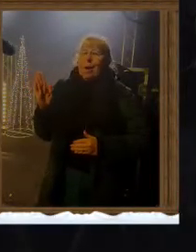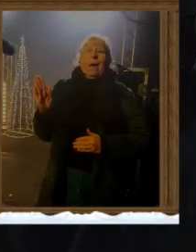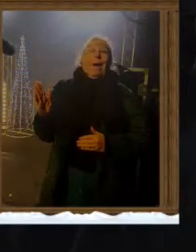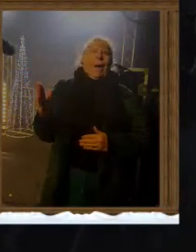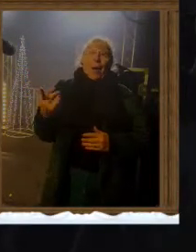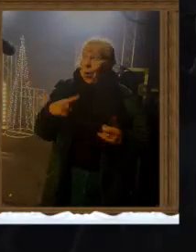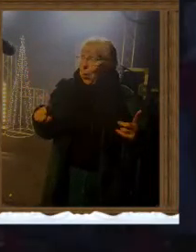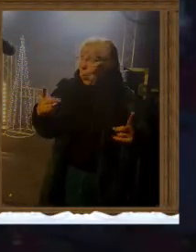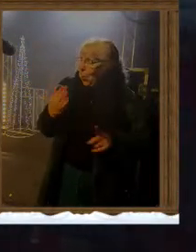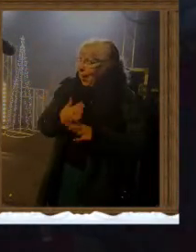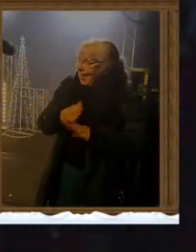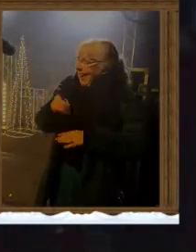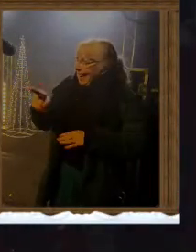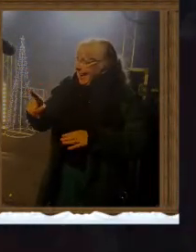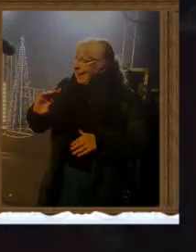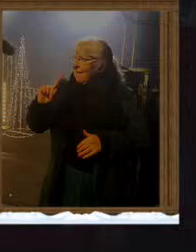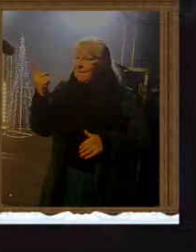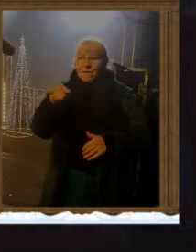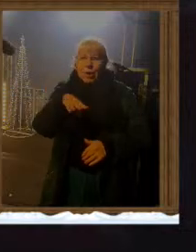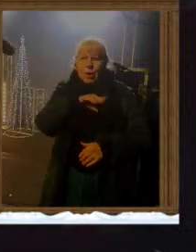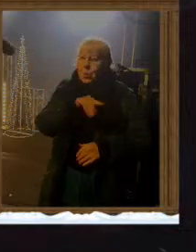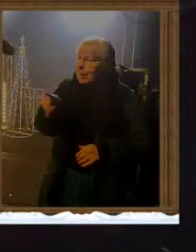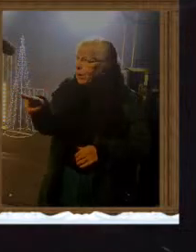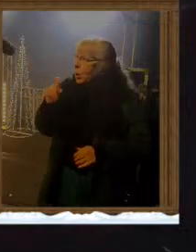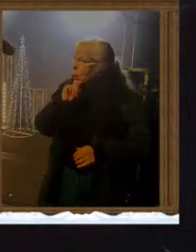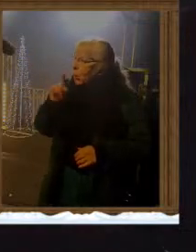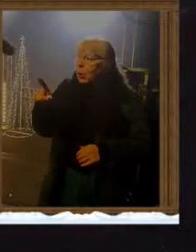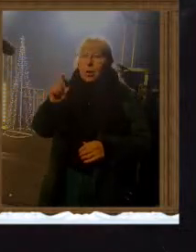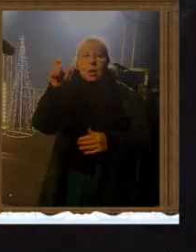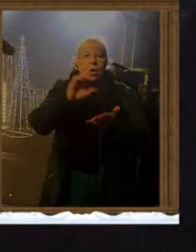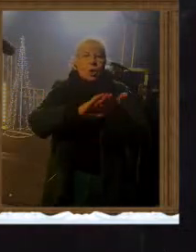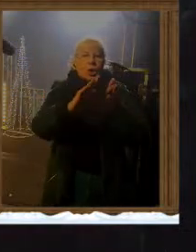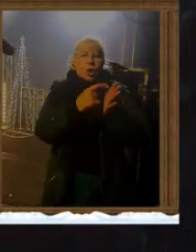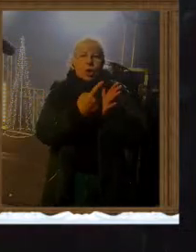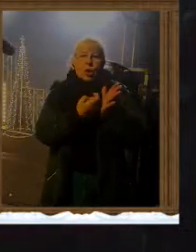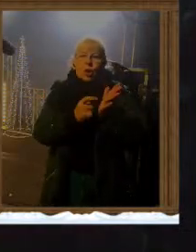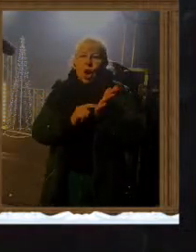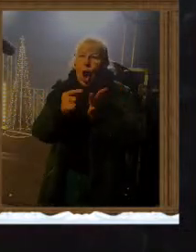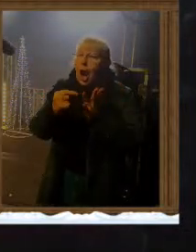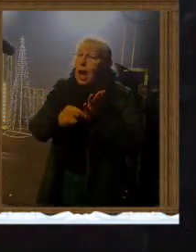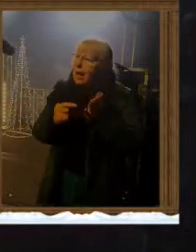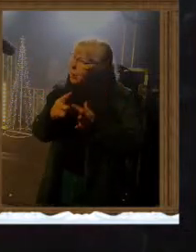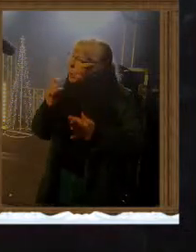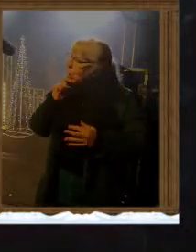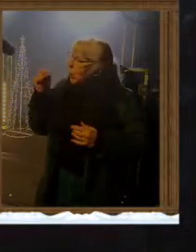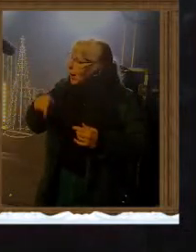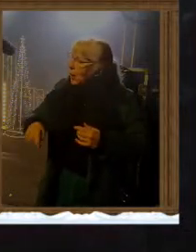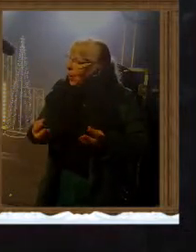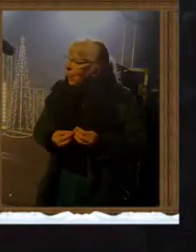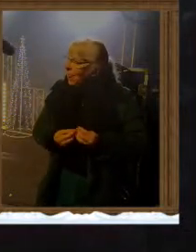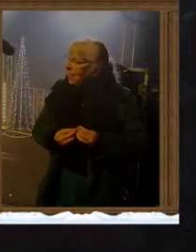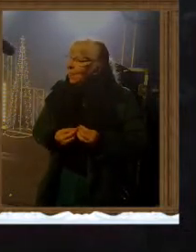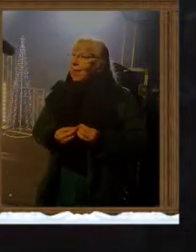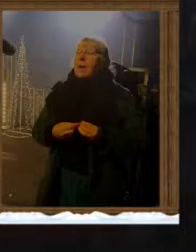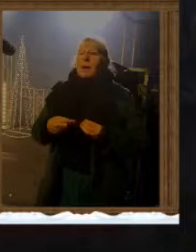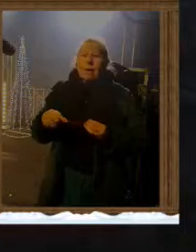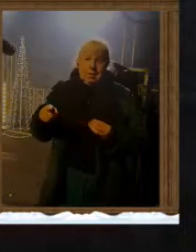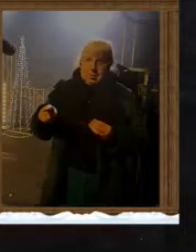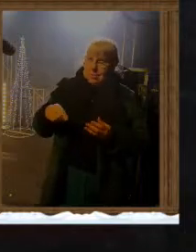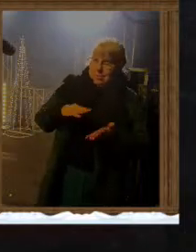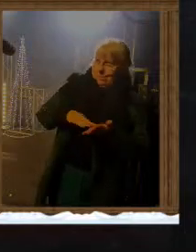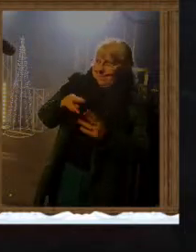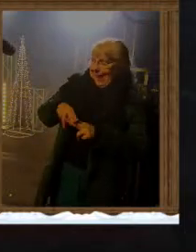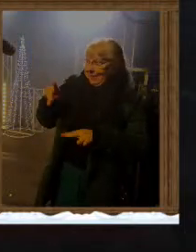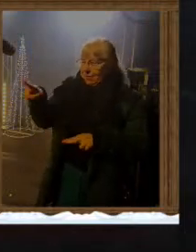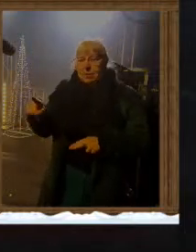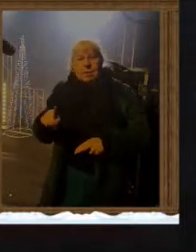We did it, and down here we have our first winner. What's your name? Charlotte. Who are you here with tonight, Charlotte? Olivia and Dad. And a shout out for your school.